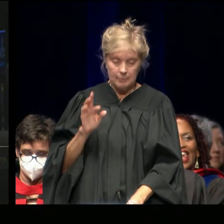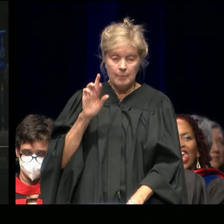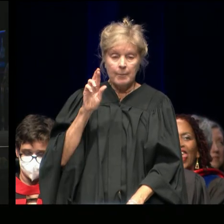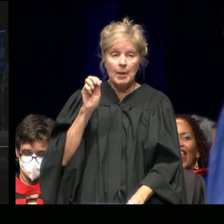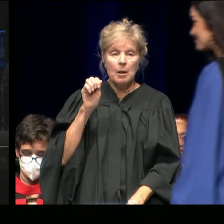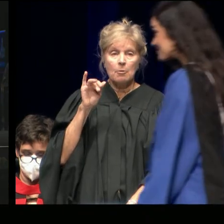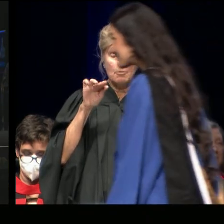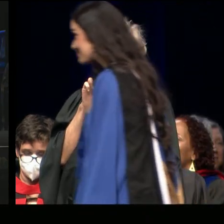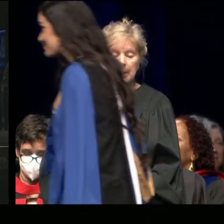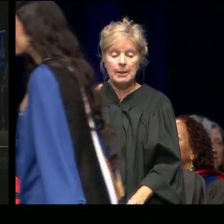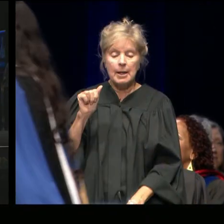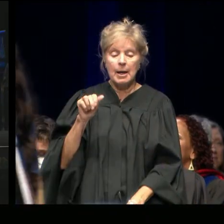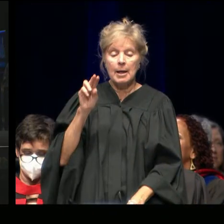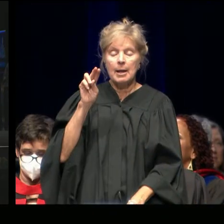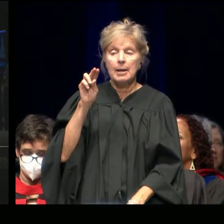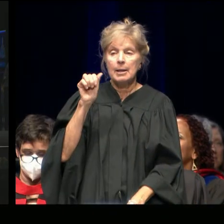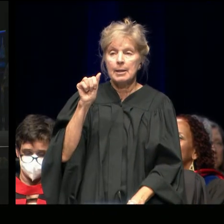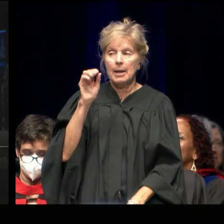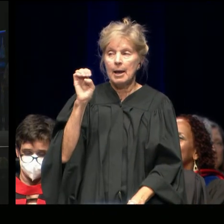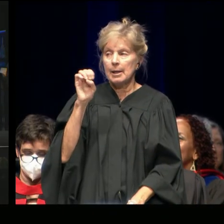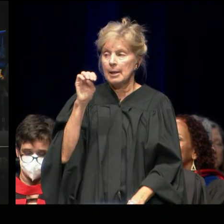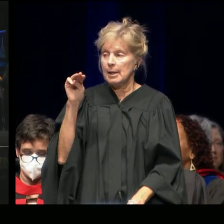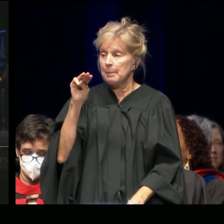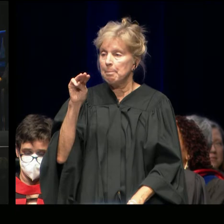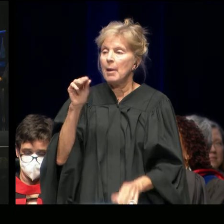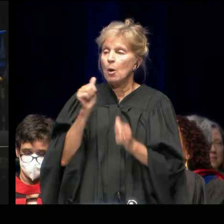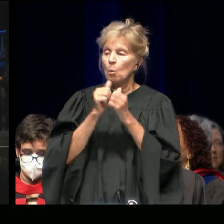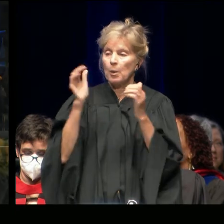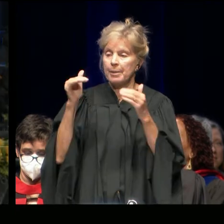Raina Naeem with distinction.